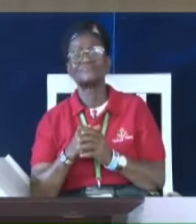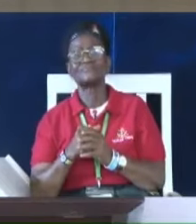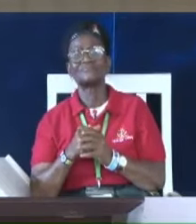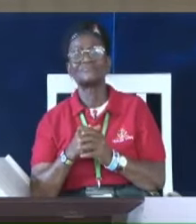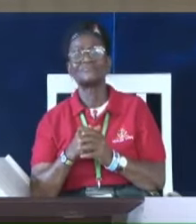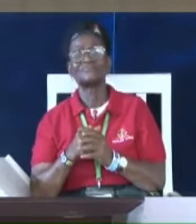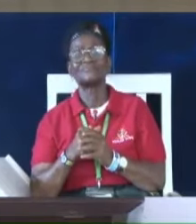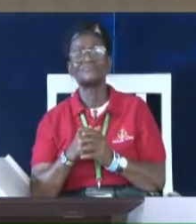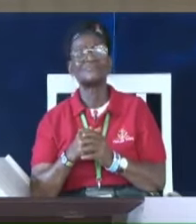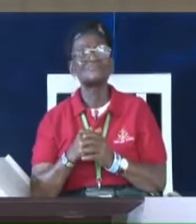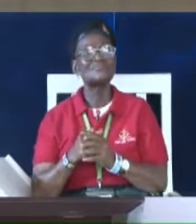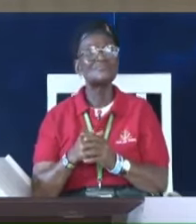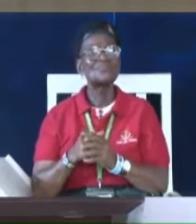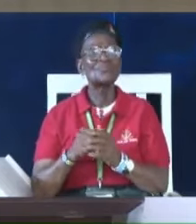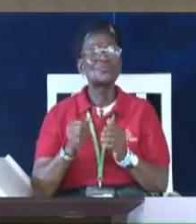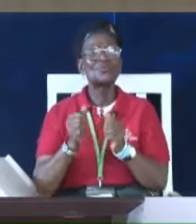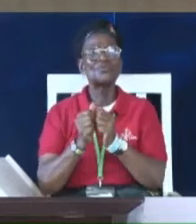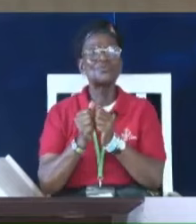Within minutes,